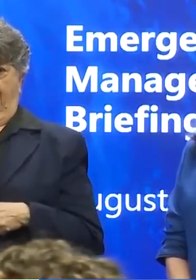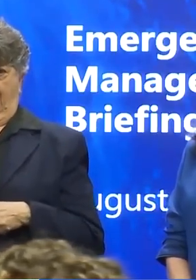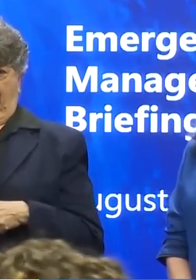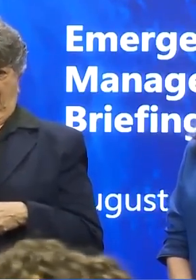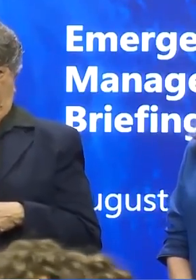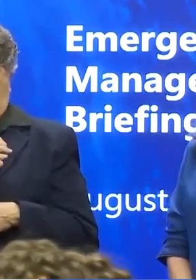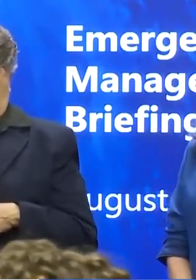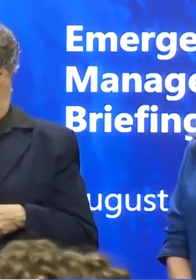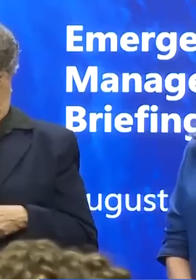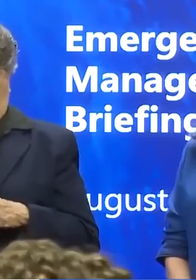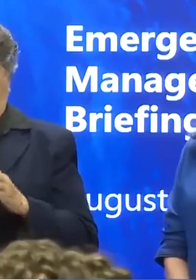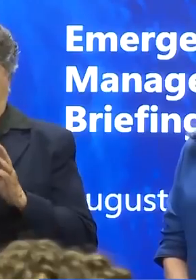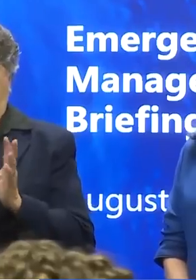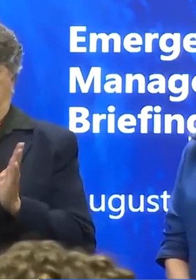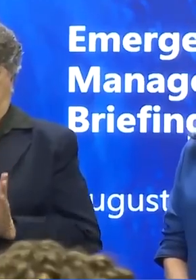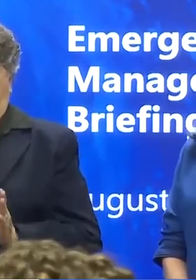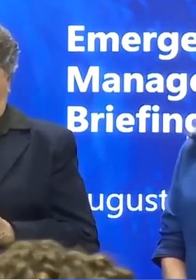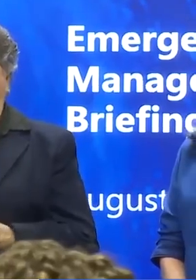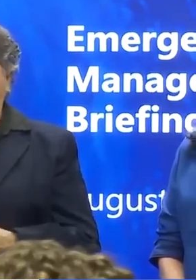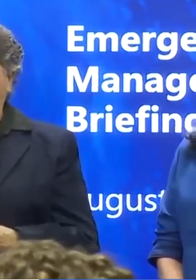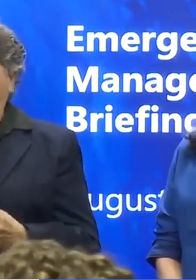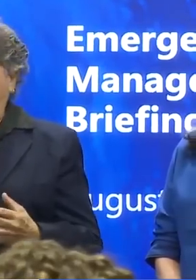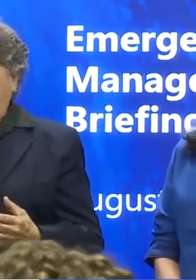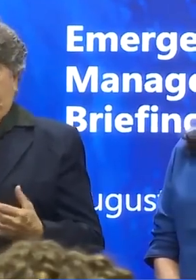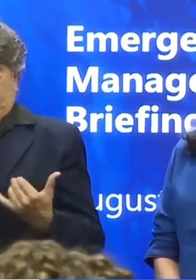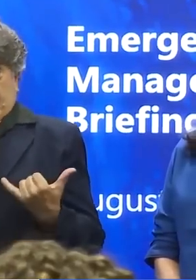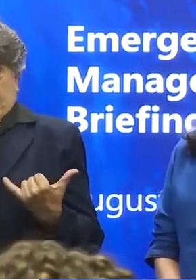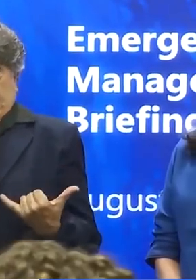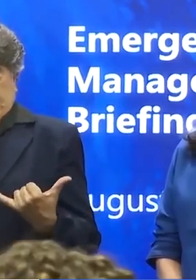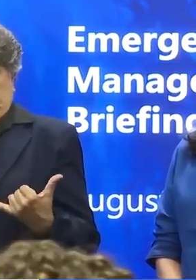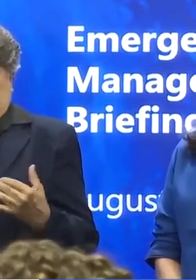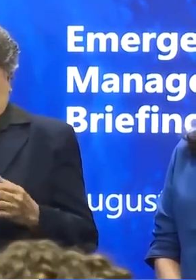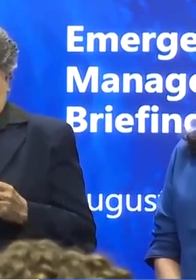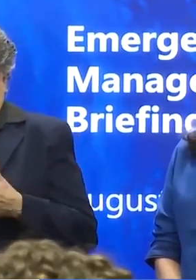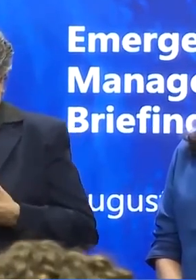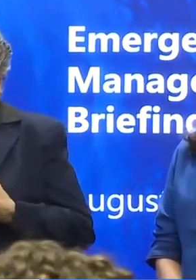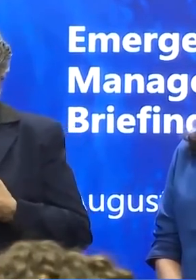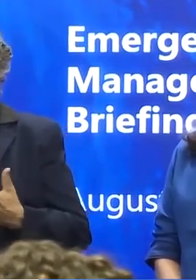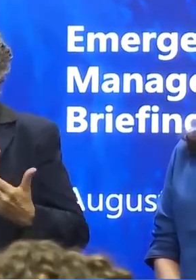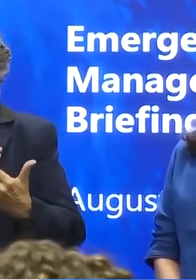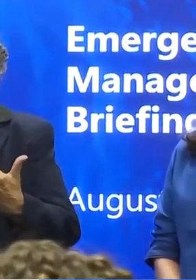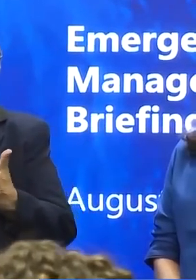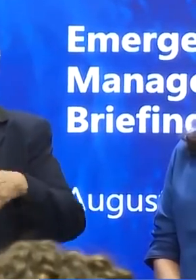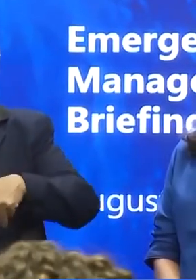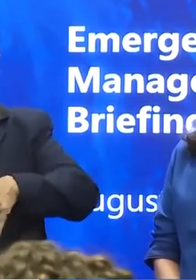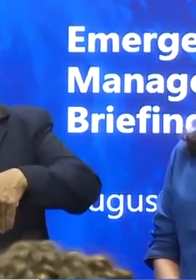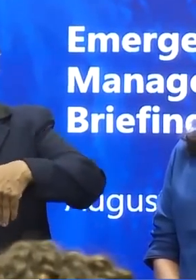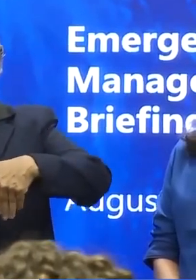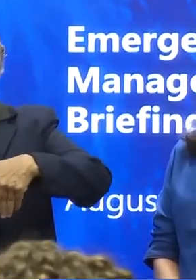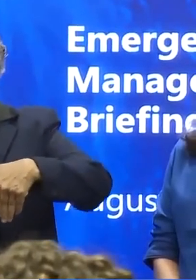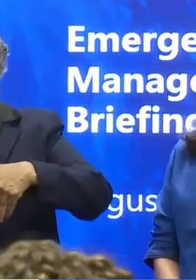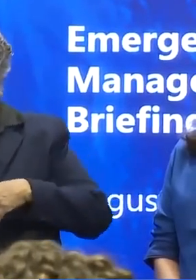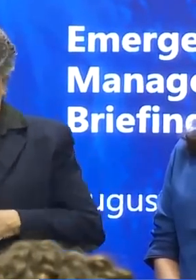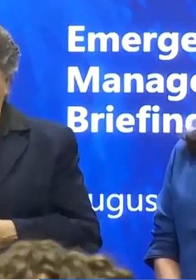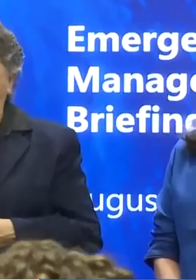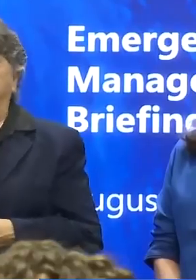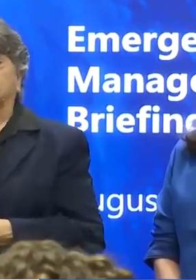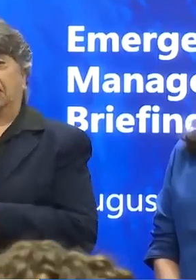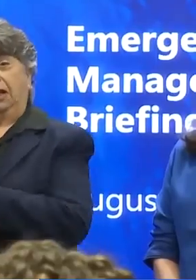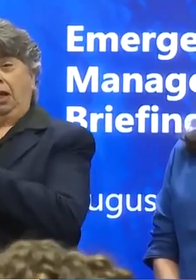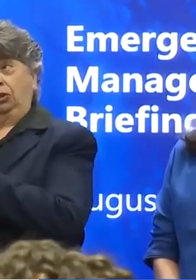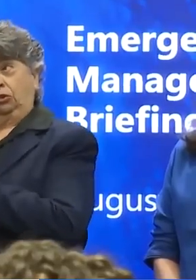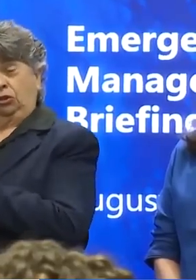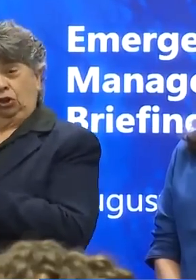on the edge of the cone, according to the National Hurricane Center's latest forecast, but that cone is subject to